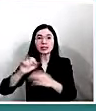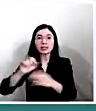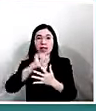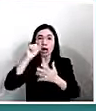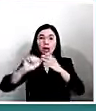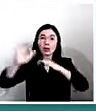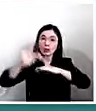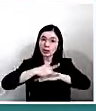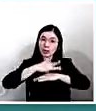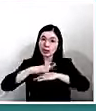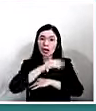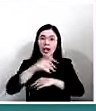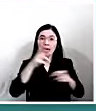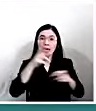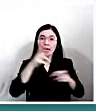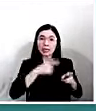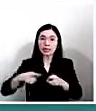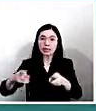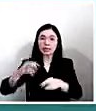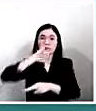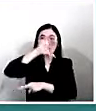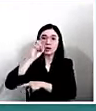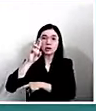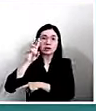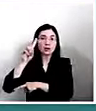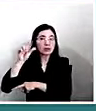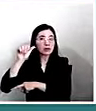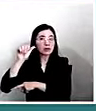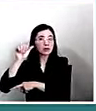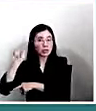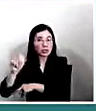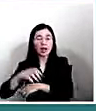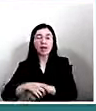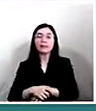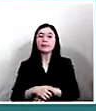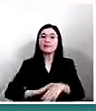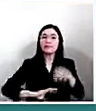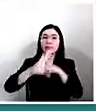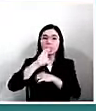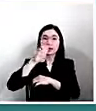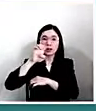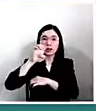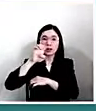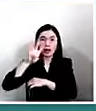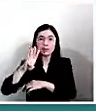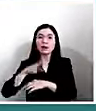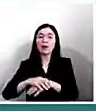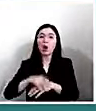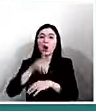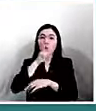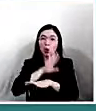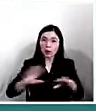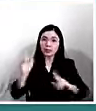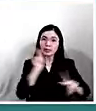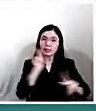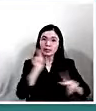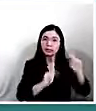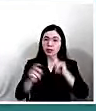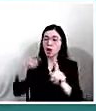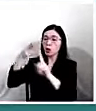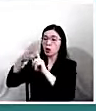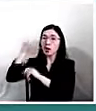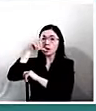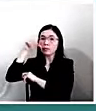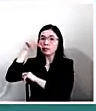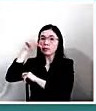Jordan. Caleb, however, to quiet the people toward Moses, said, "We ought